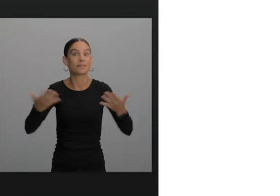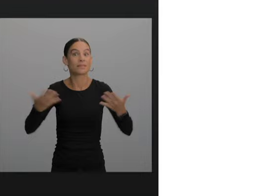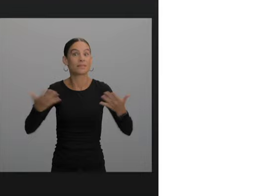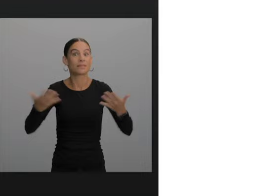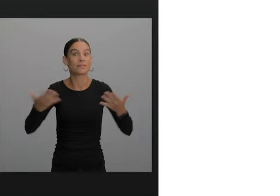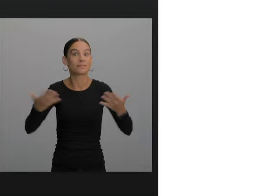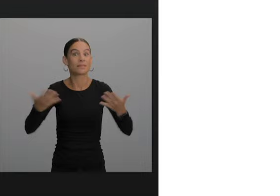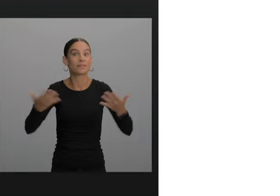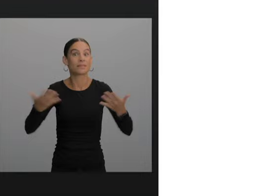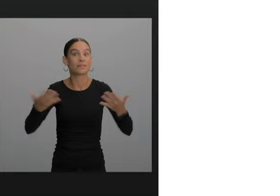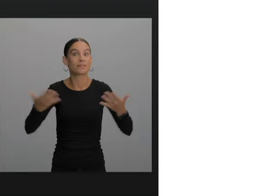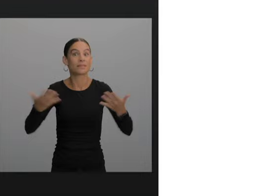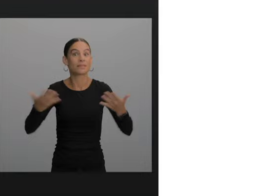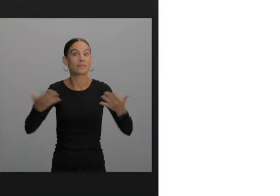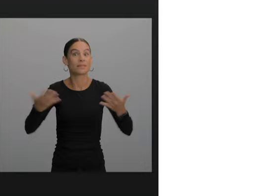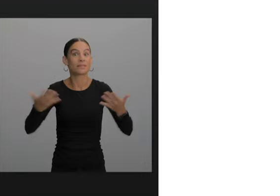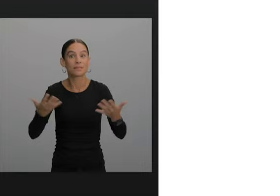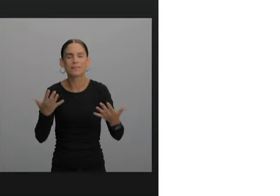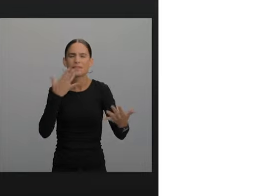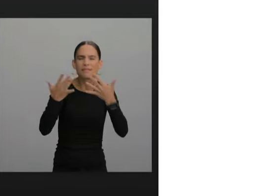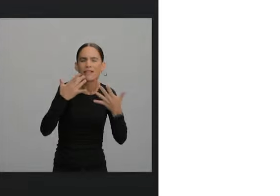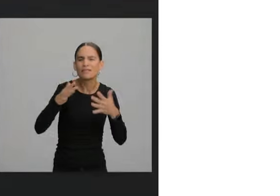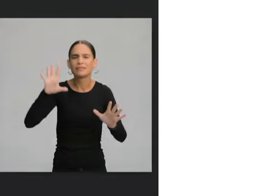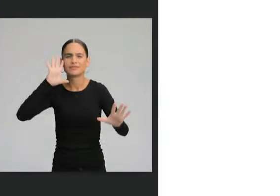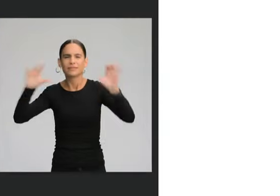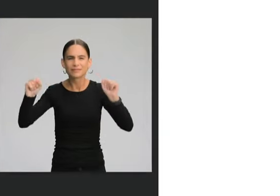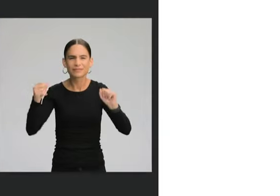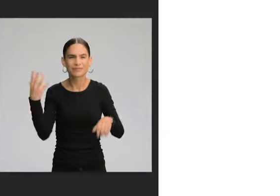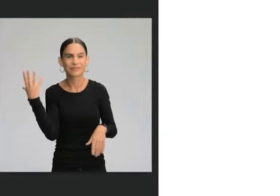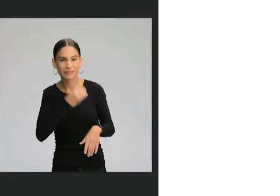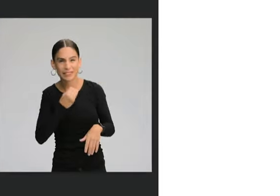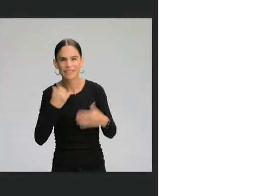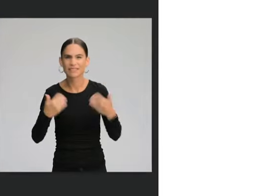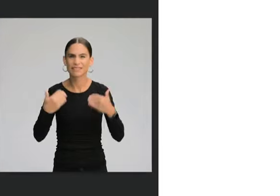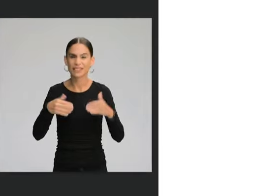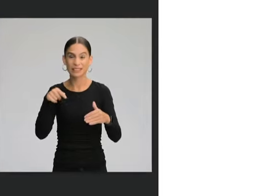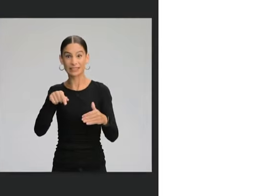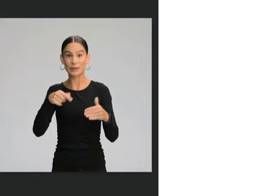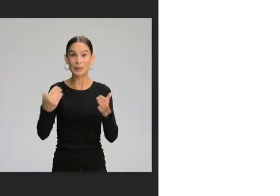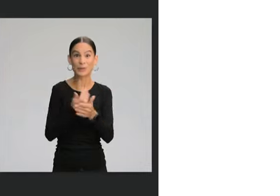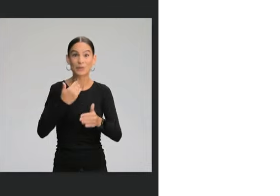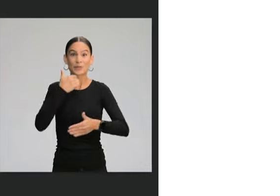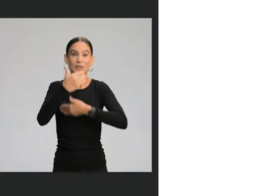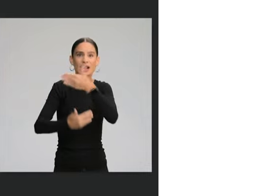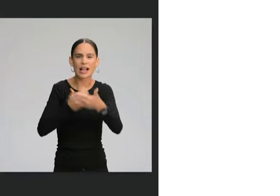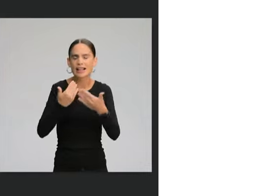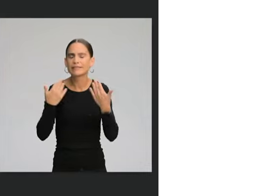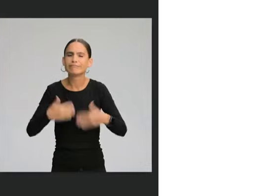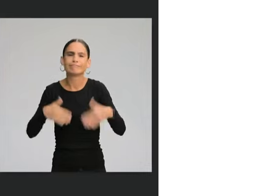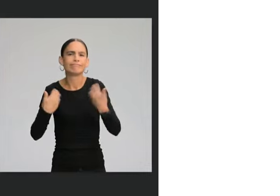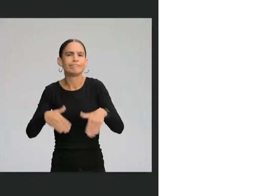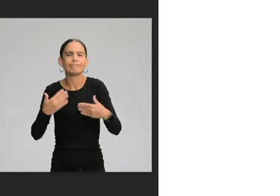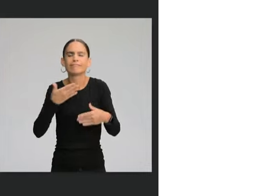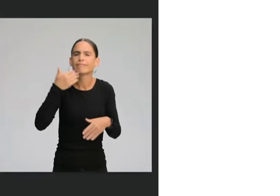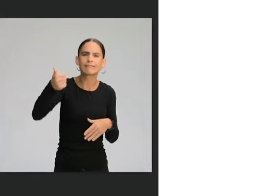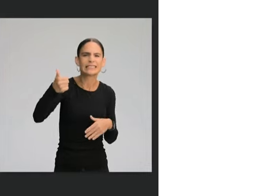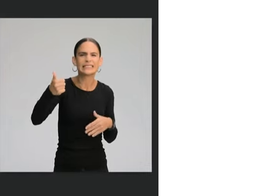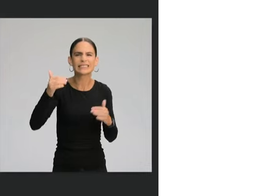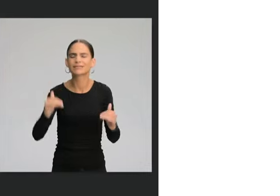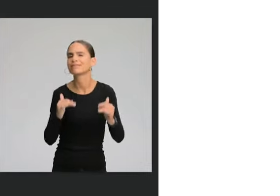analogy doesn't make much sense, but it's better. This new process unlocks our biggest step forward yet for low light